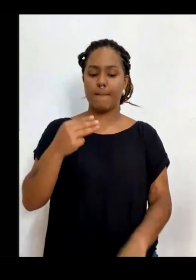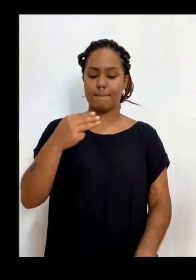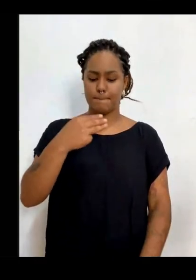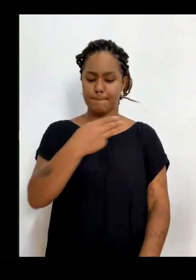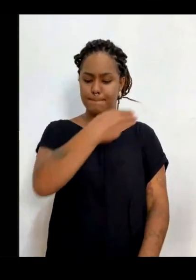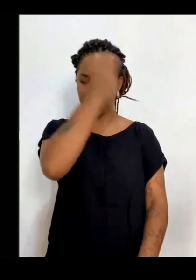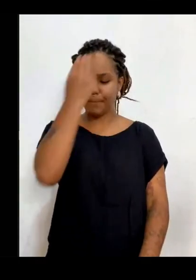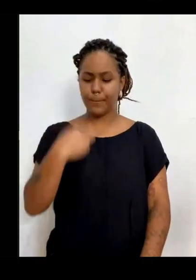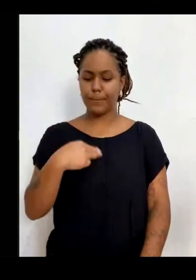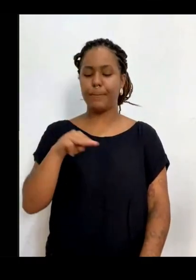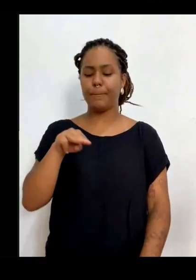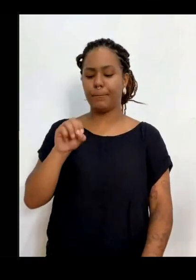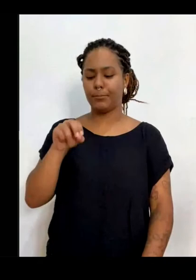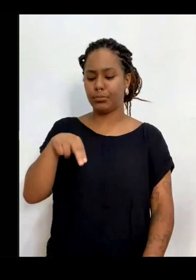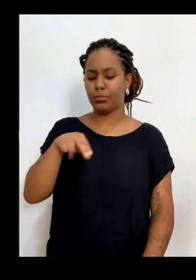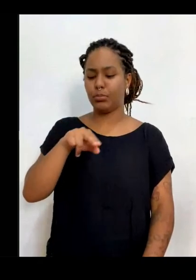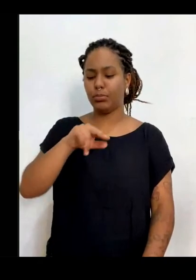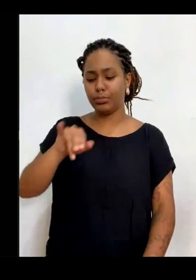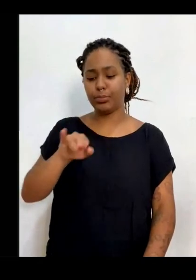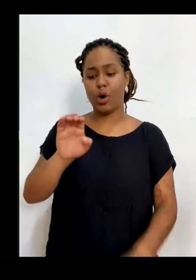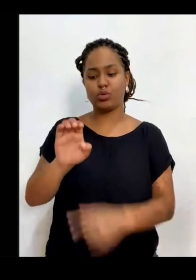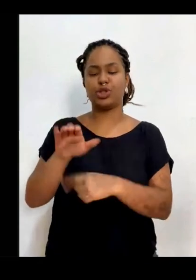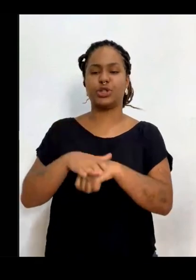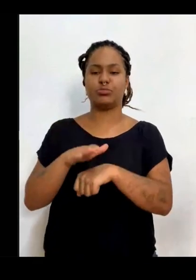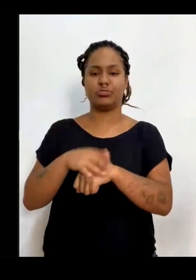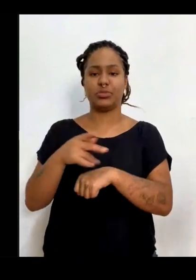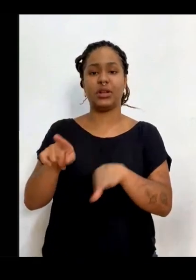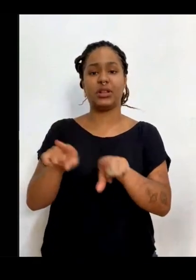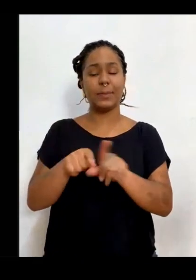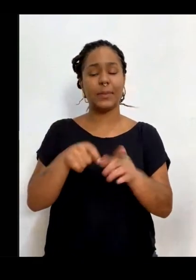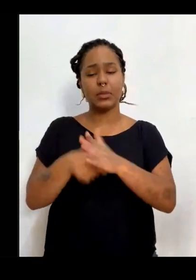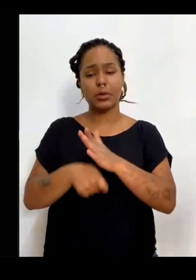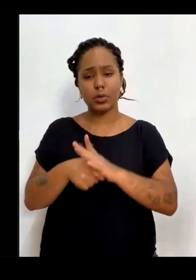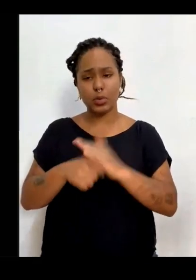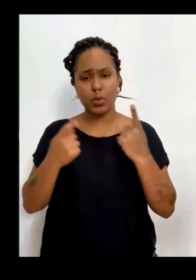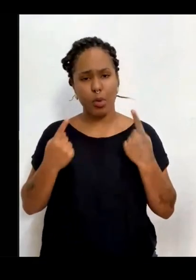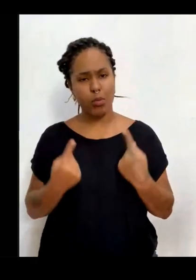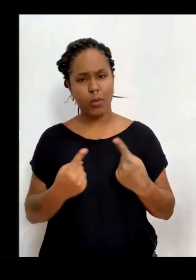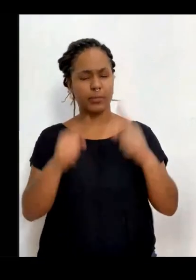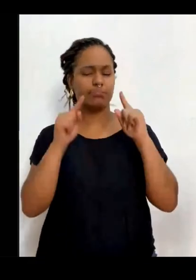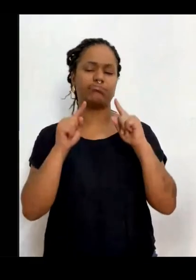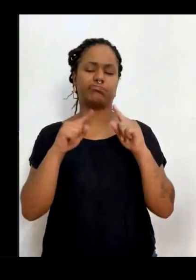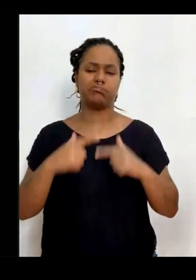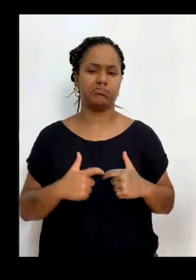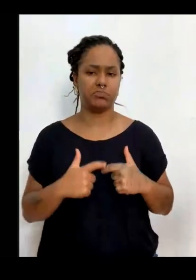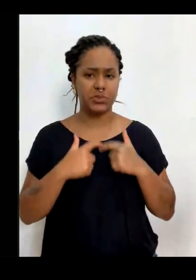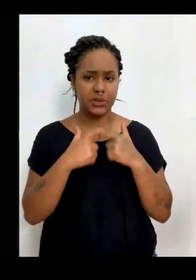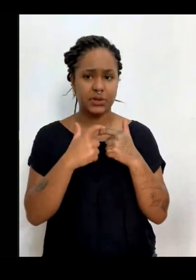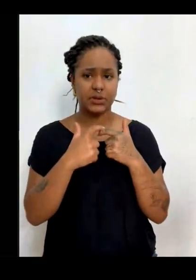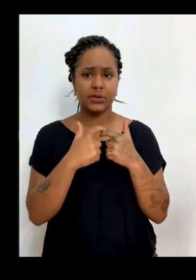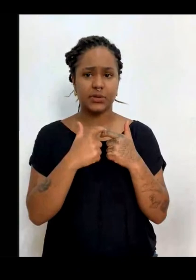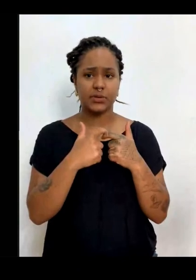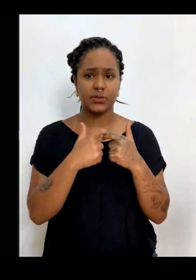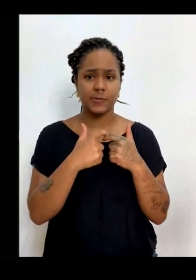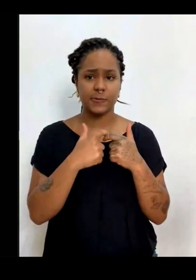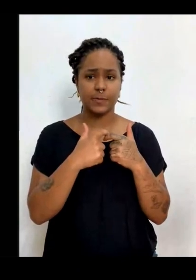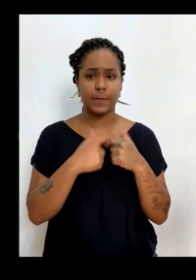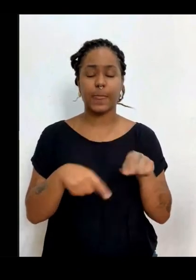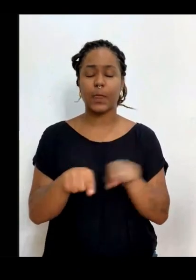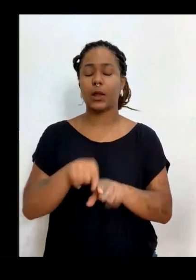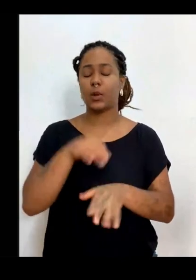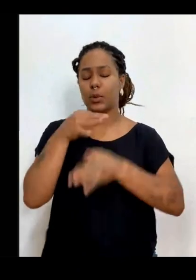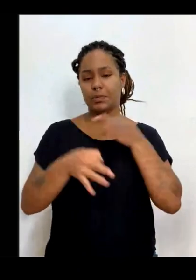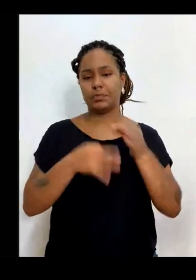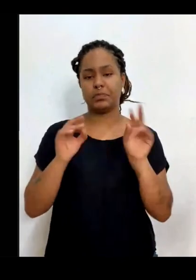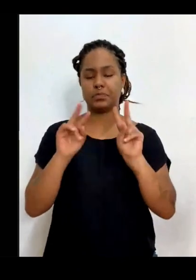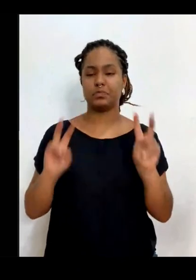most relevant it was a comment on the Indian practice of Sati which used to be described as